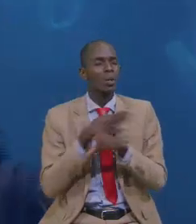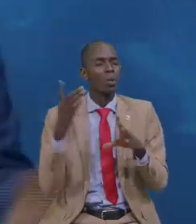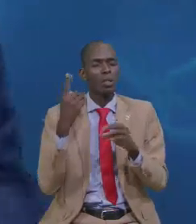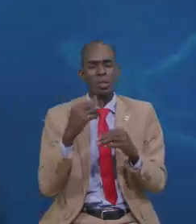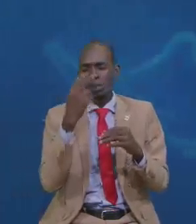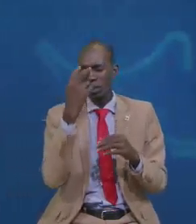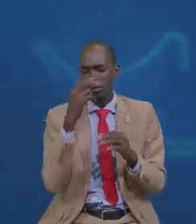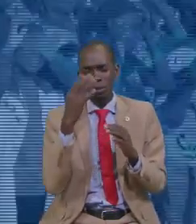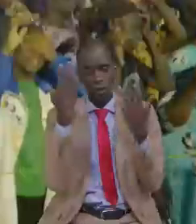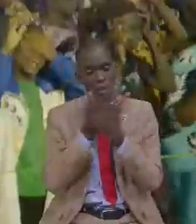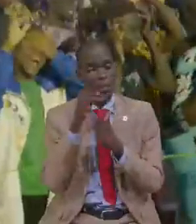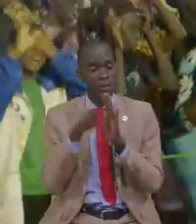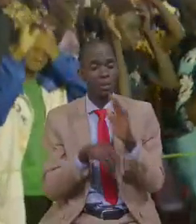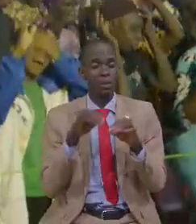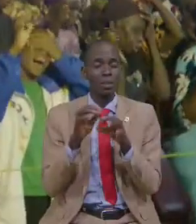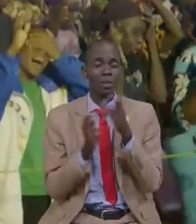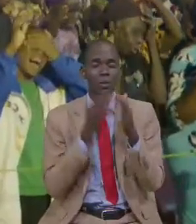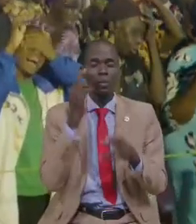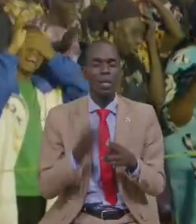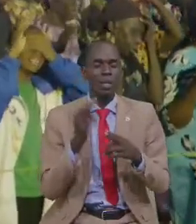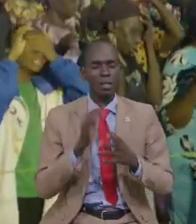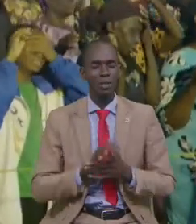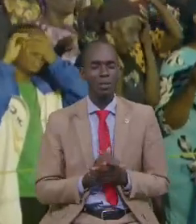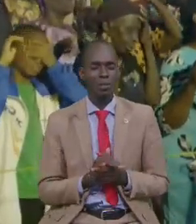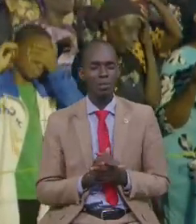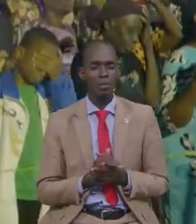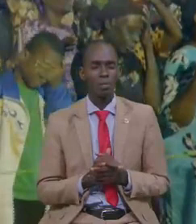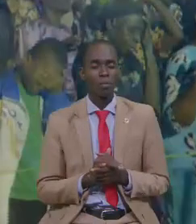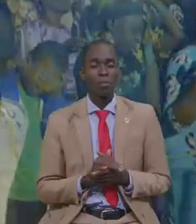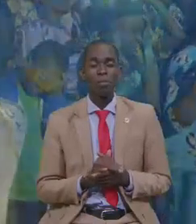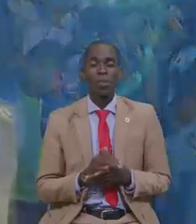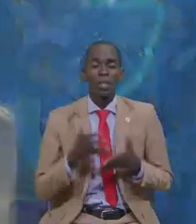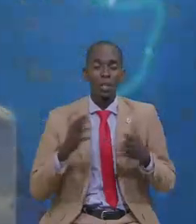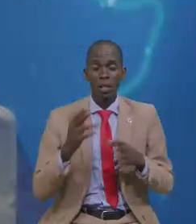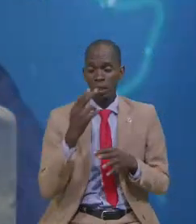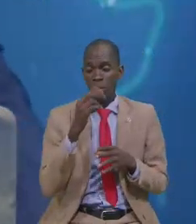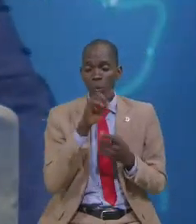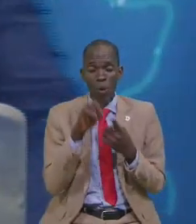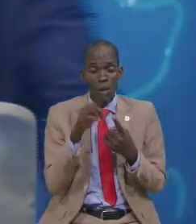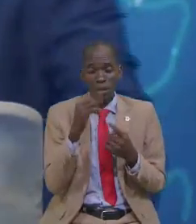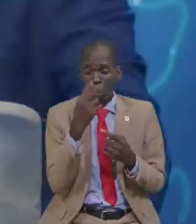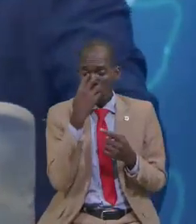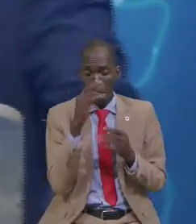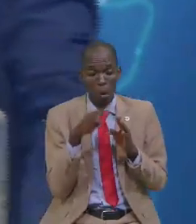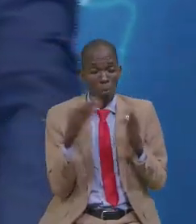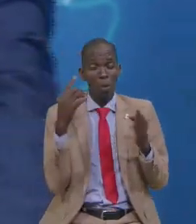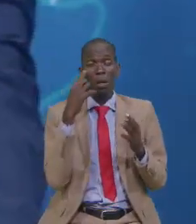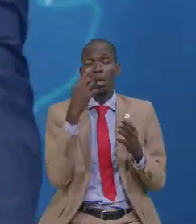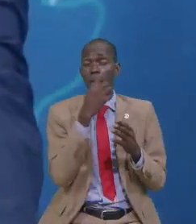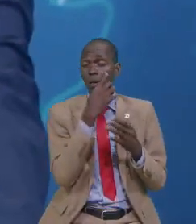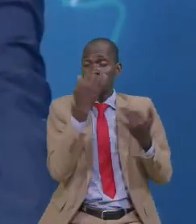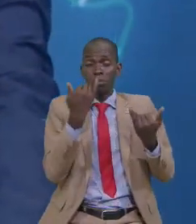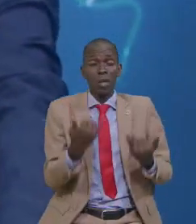in Jesus' name. When the blind open their eyes tonight, I pray